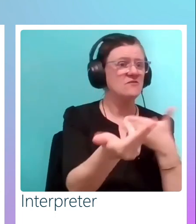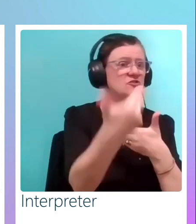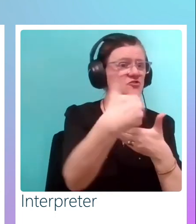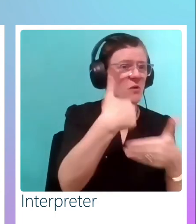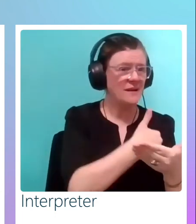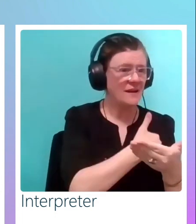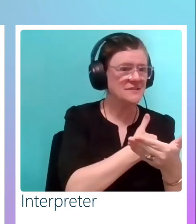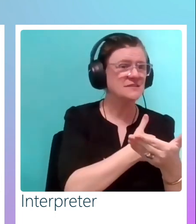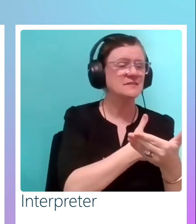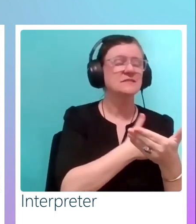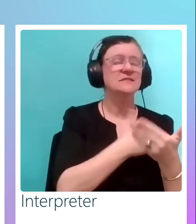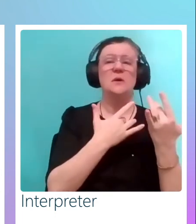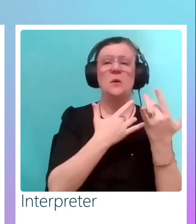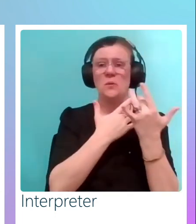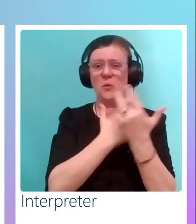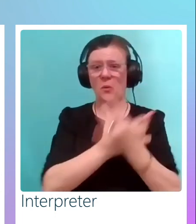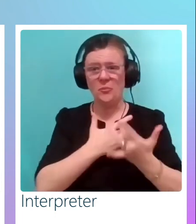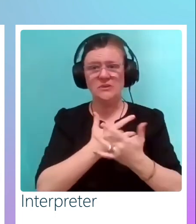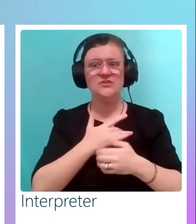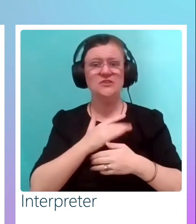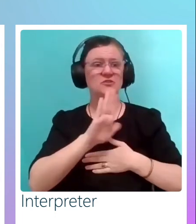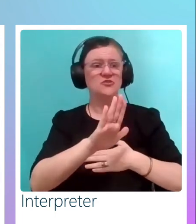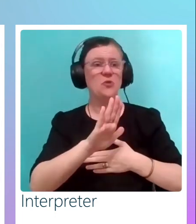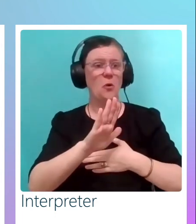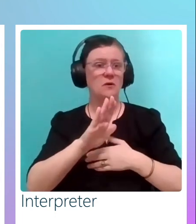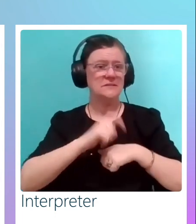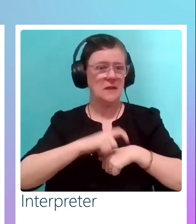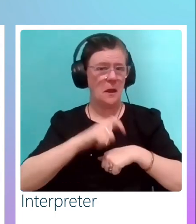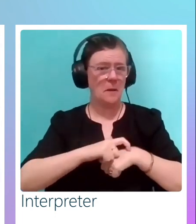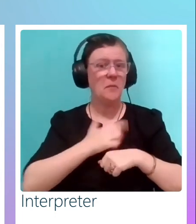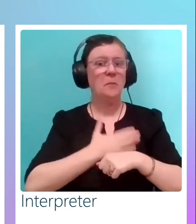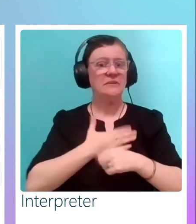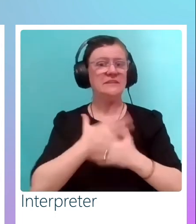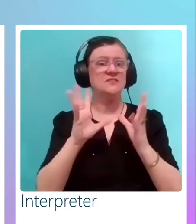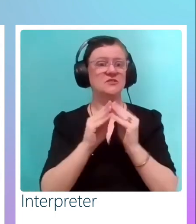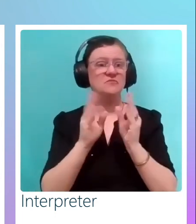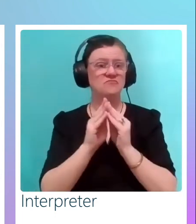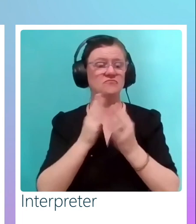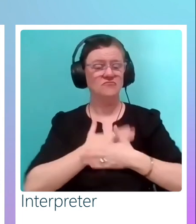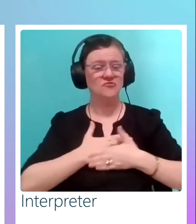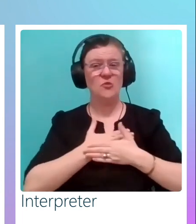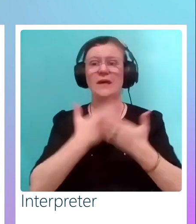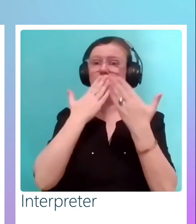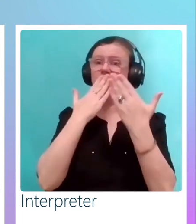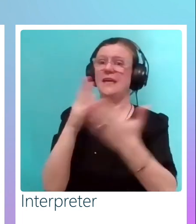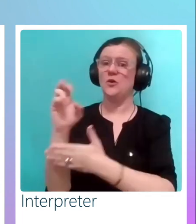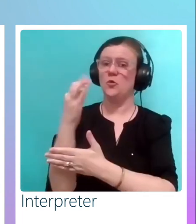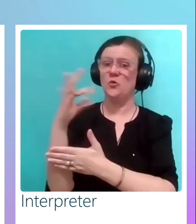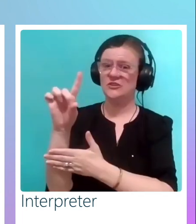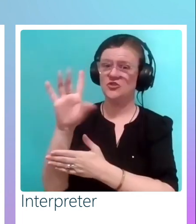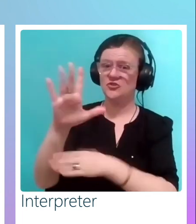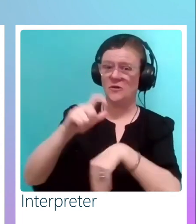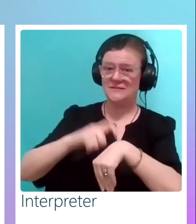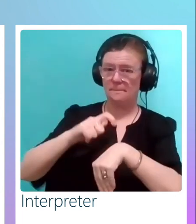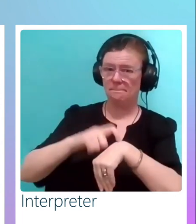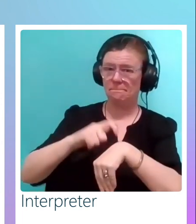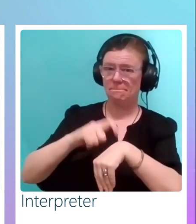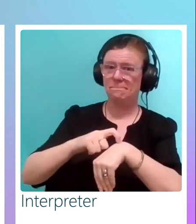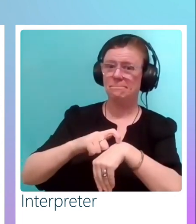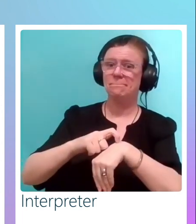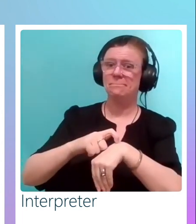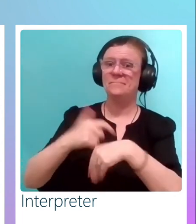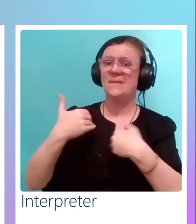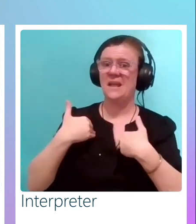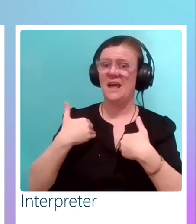We really hope you have a wonderful time at the rest of AxCon. Richard, again, thank you so much for this talk. That was